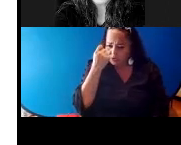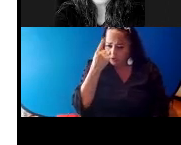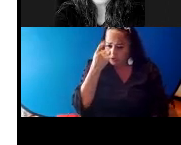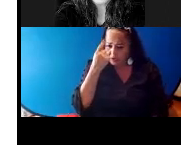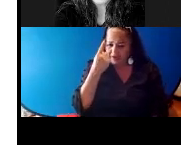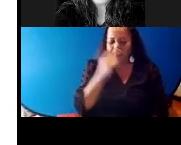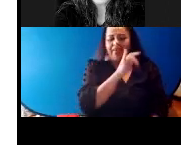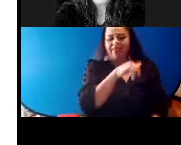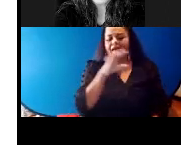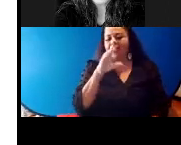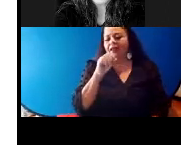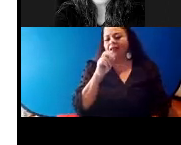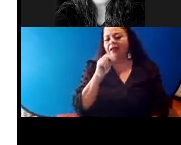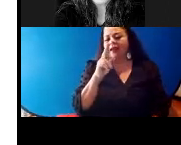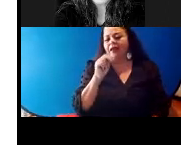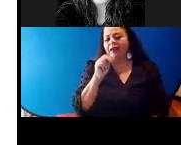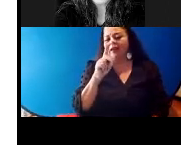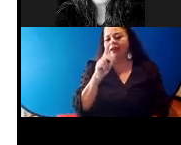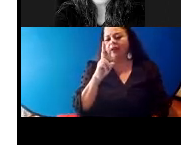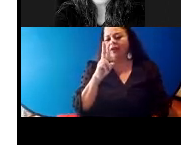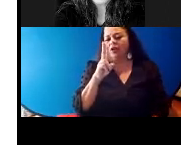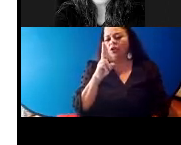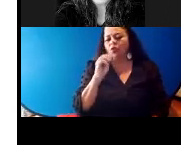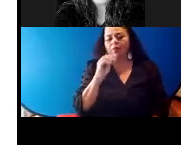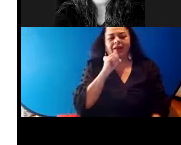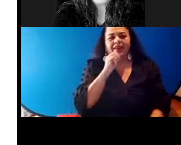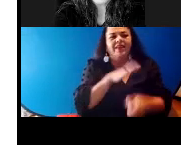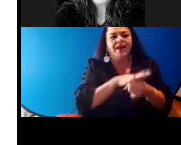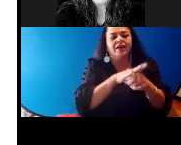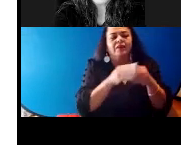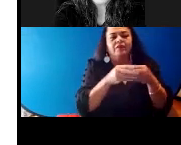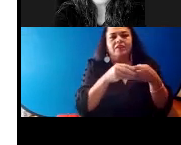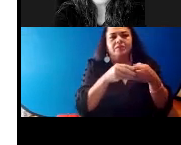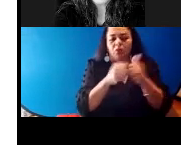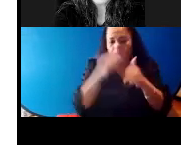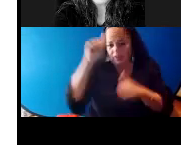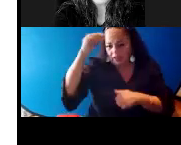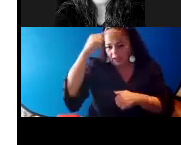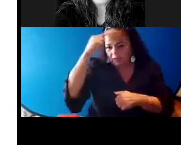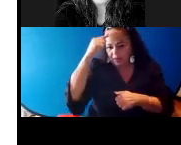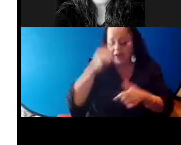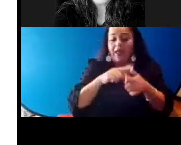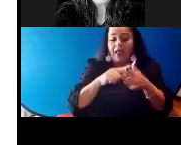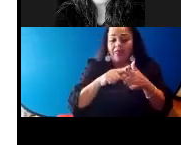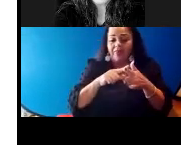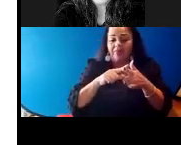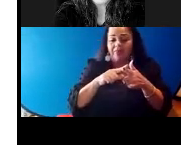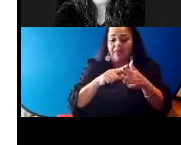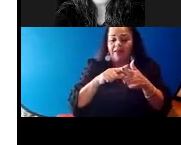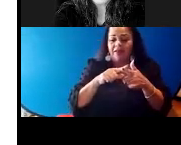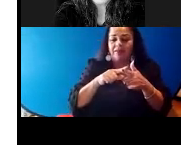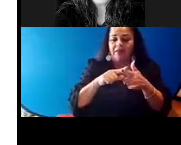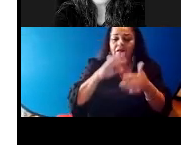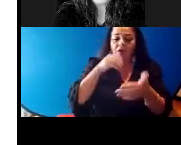we mentioned earlier about the lack of flexibility when you think about government, we need to break that down. And then getting to